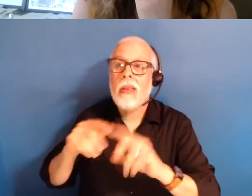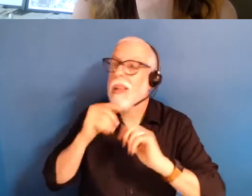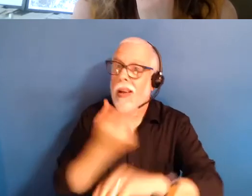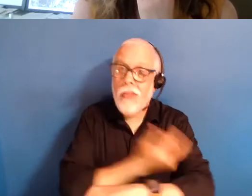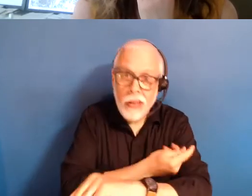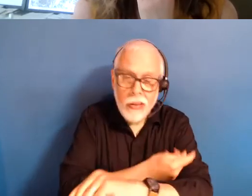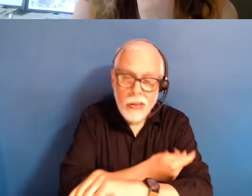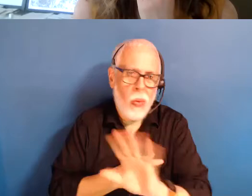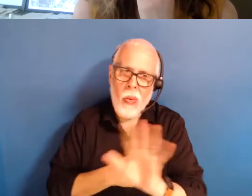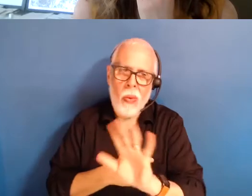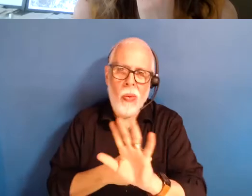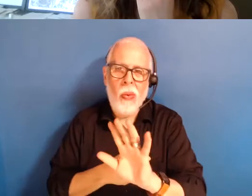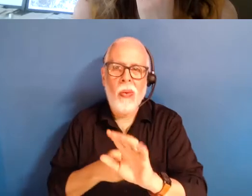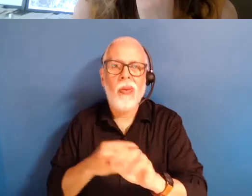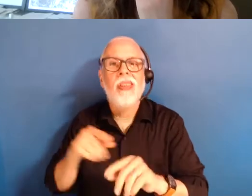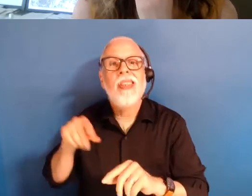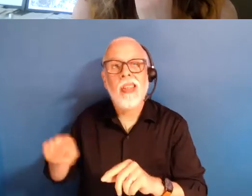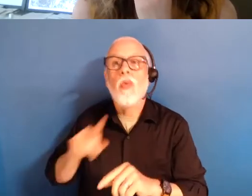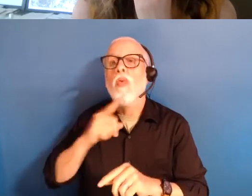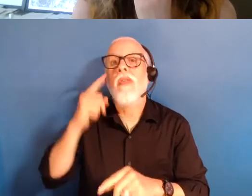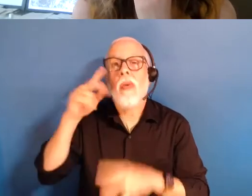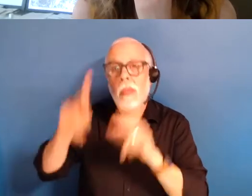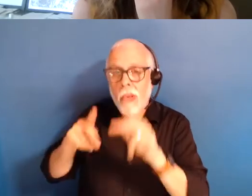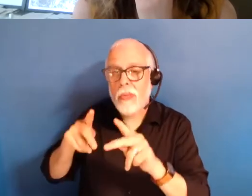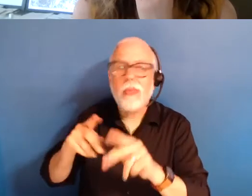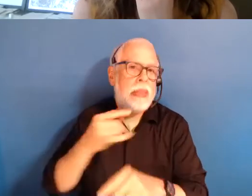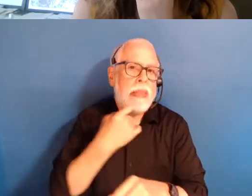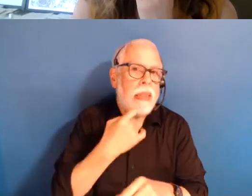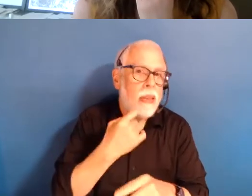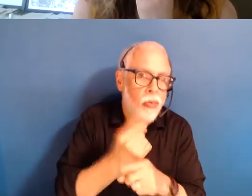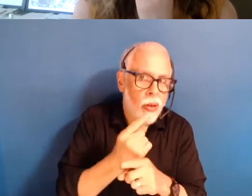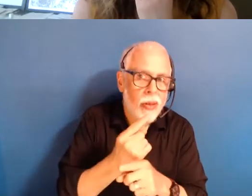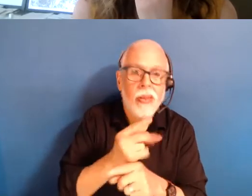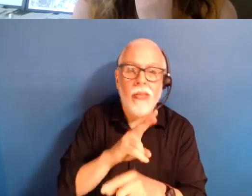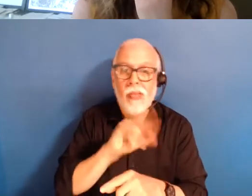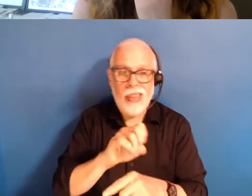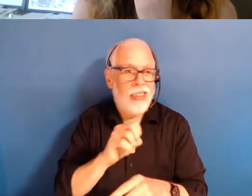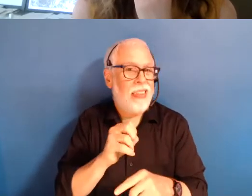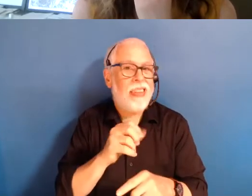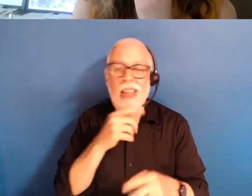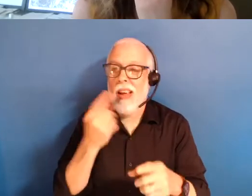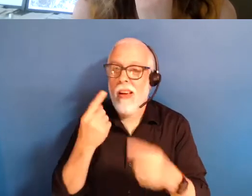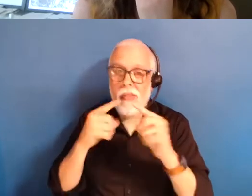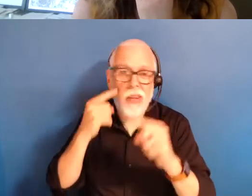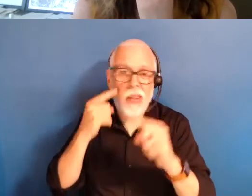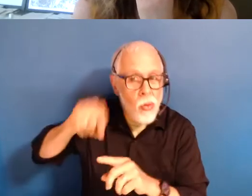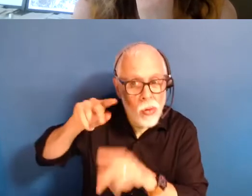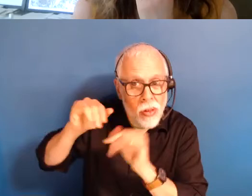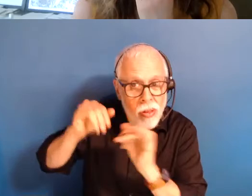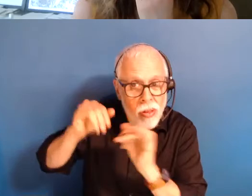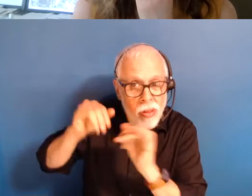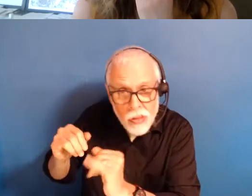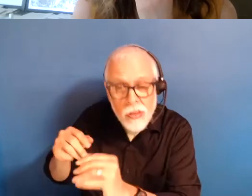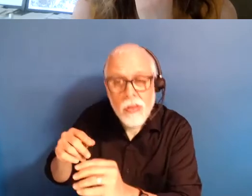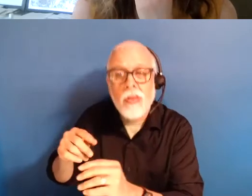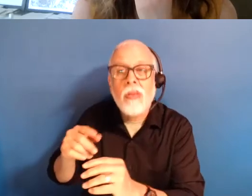getting a vaccine, but it's really for those people who, yeah, like you said, the vaccine would maybe not be effective and them